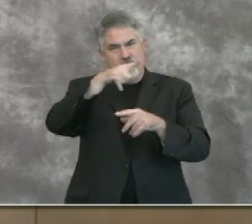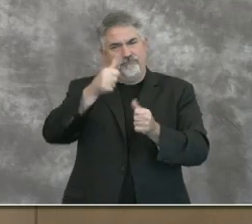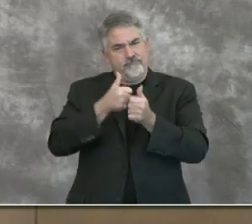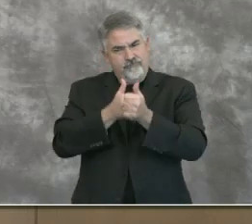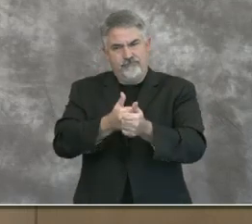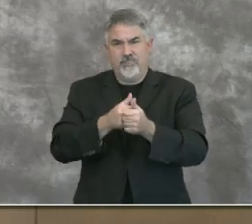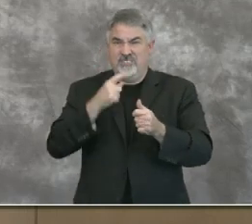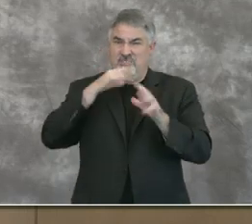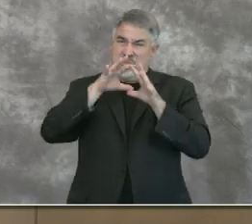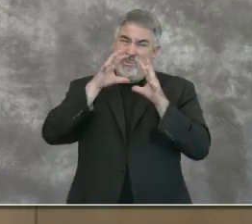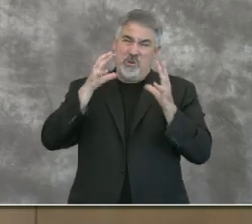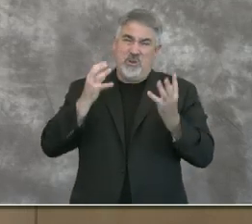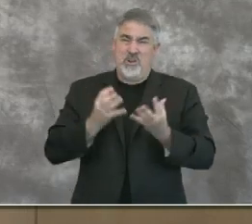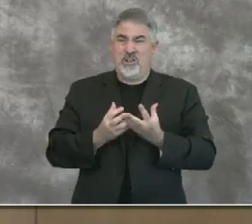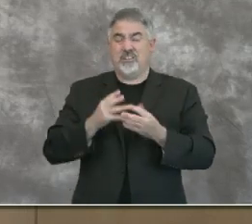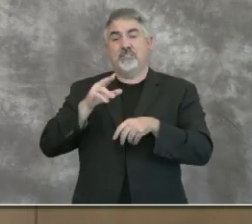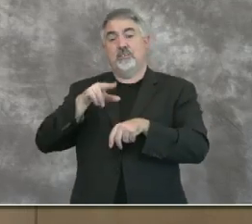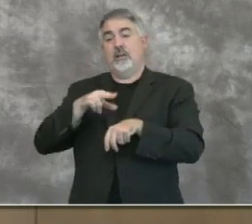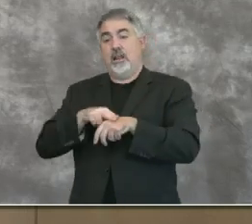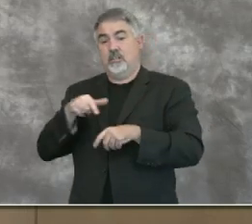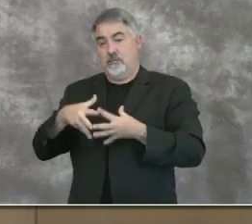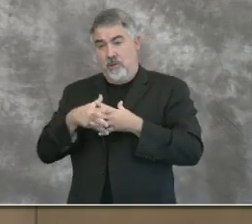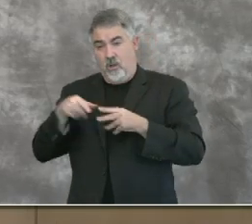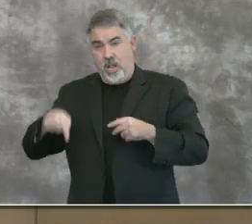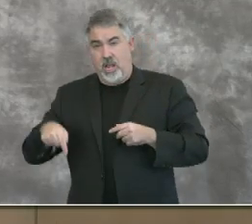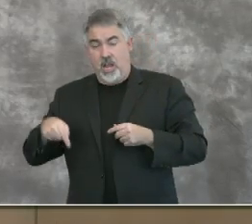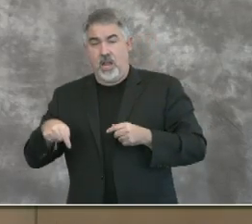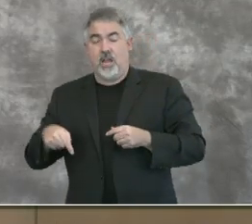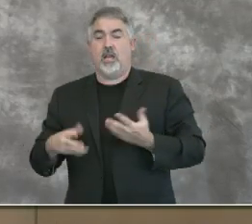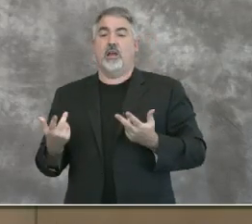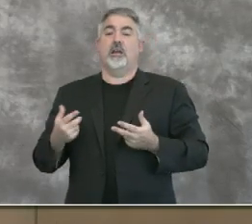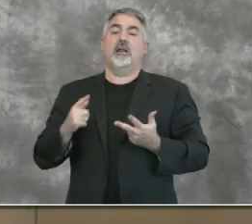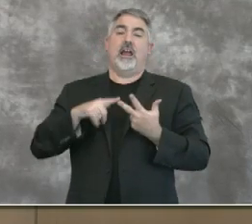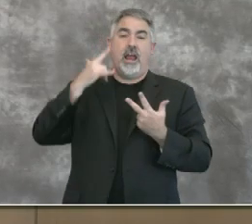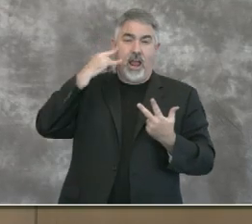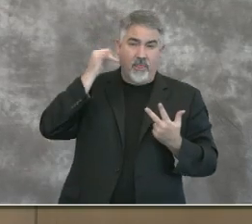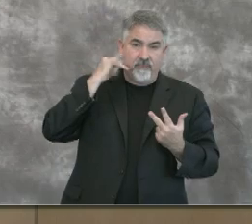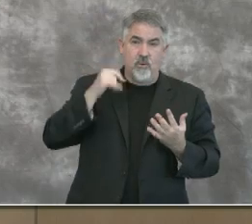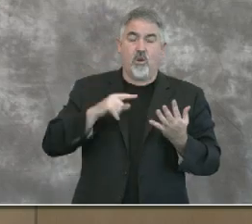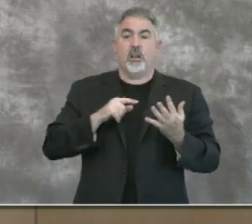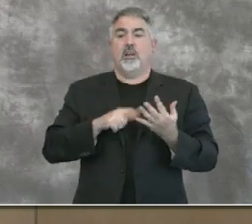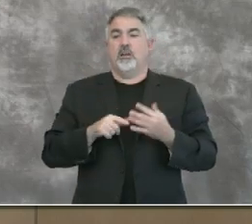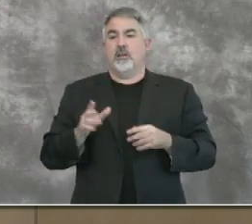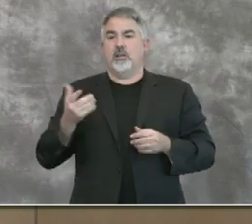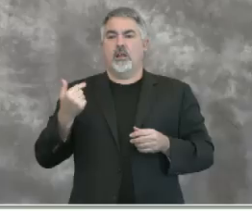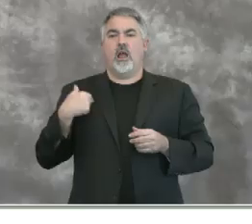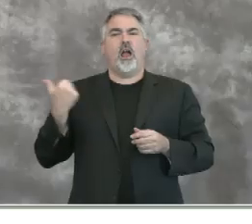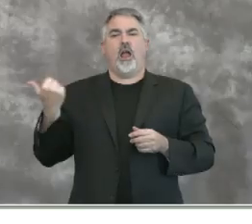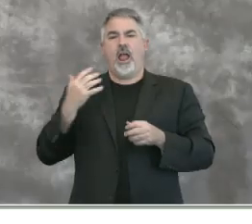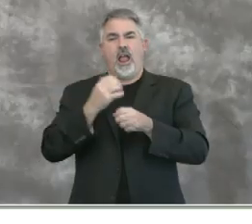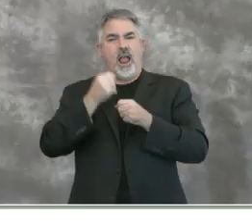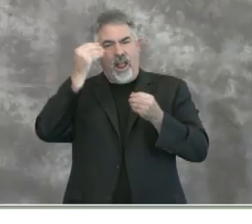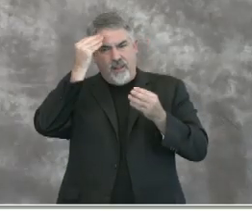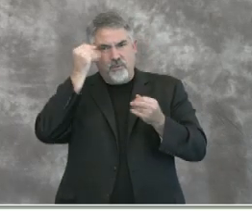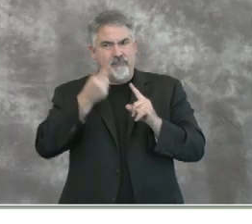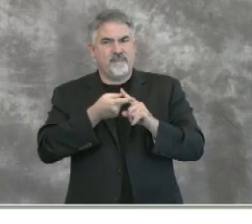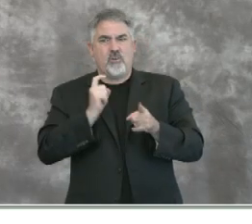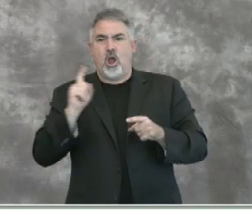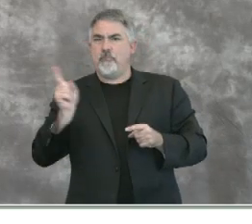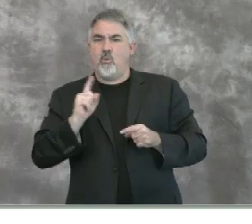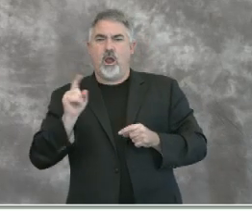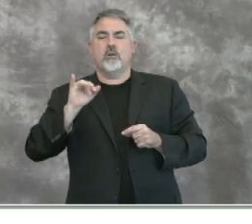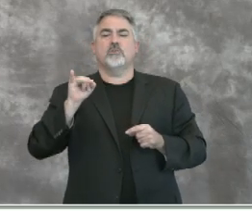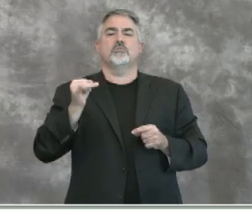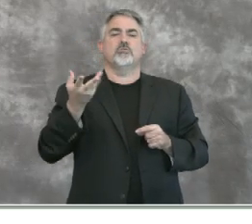state statistics based on data from Johns Hopkins dashboard at 11 a.m. this